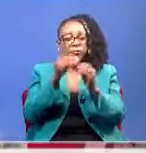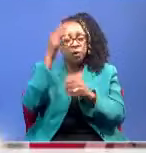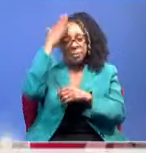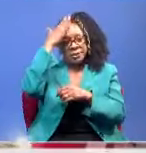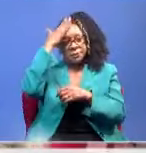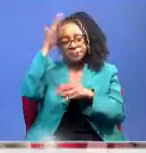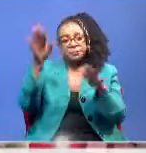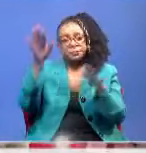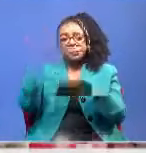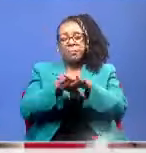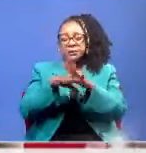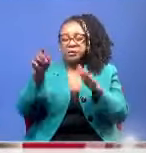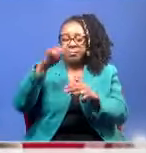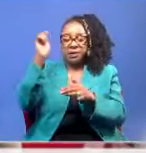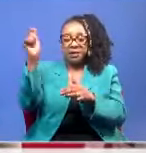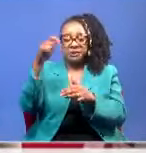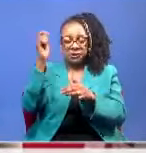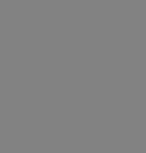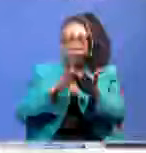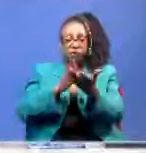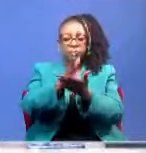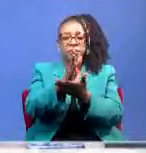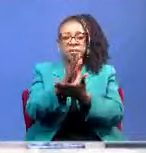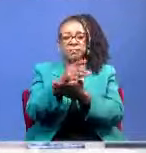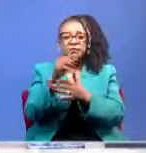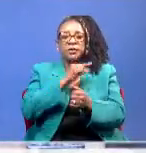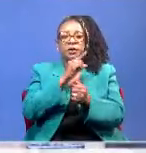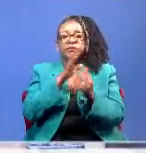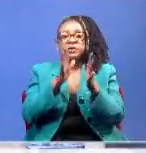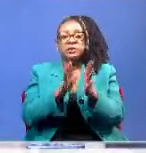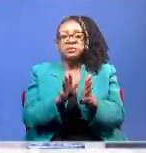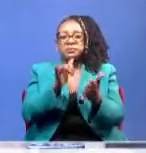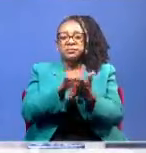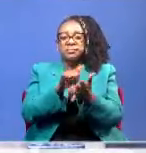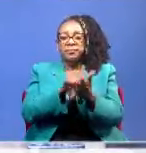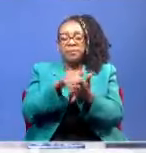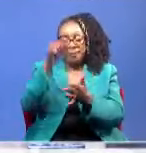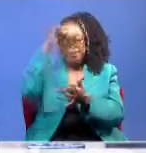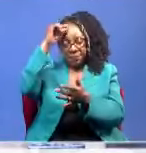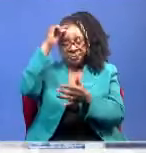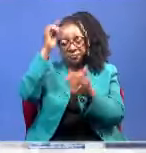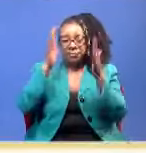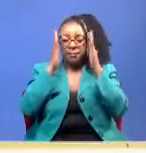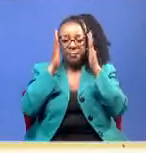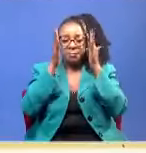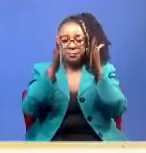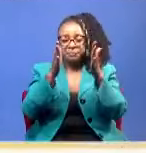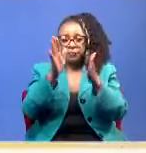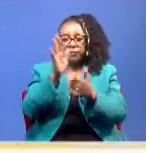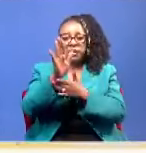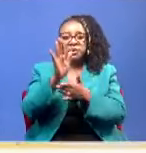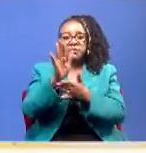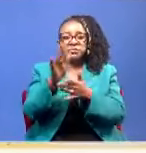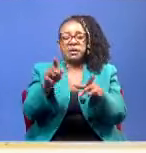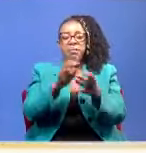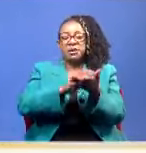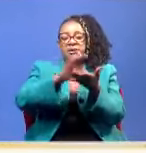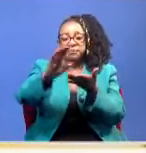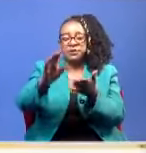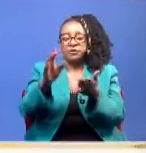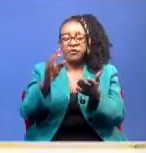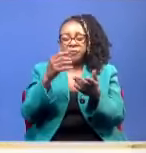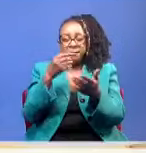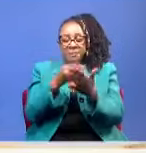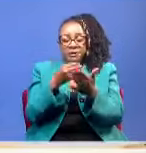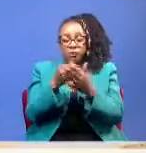Deputy President Rigathi Gachagua assured governors that the government is committed to hastening disbursement of allocated